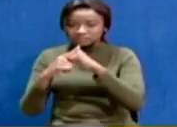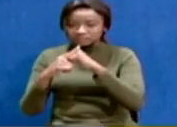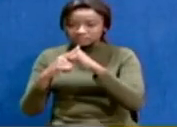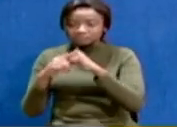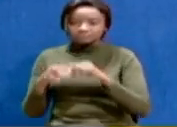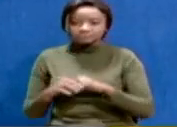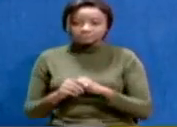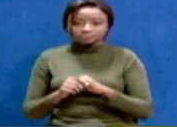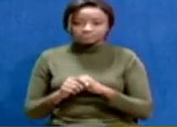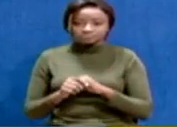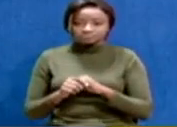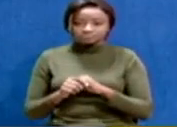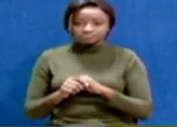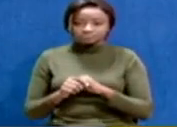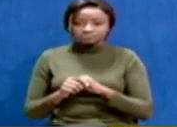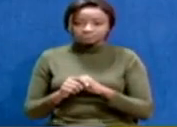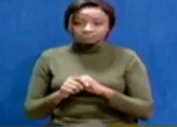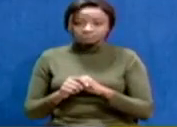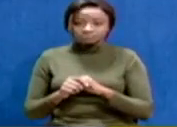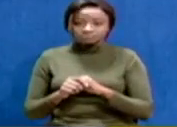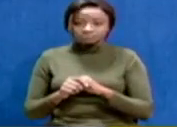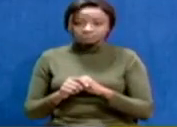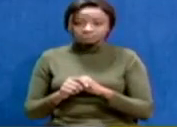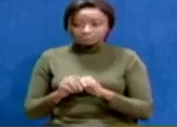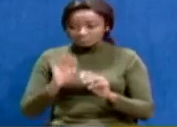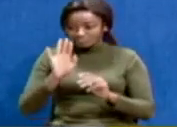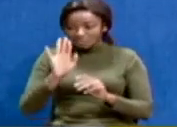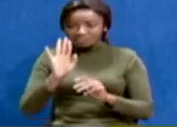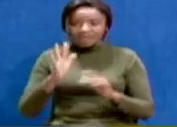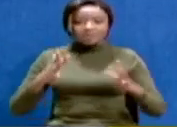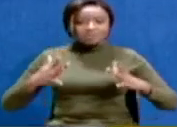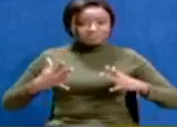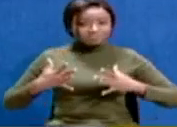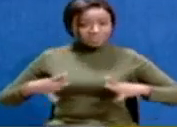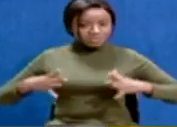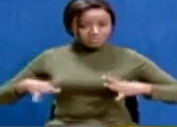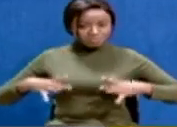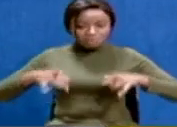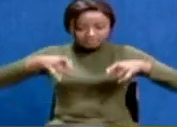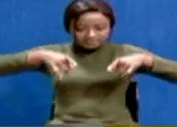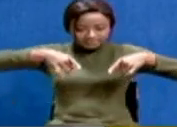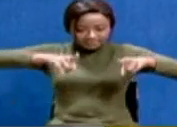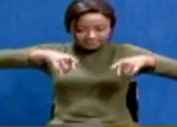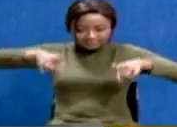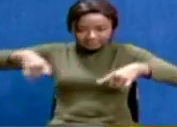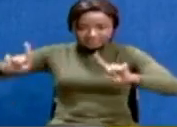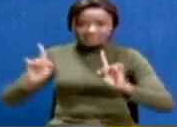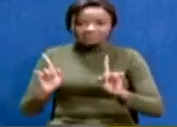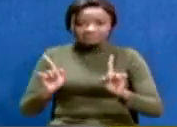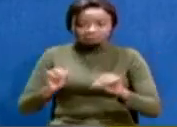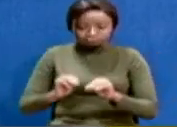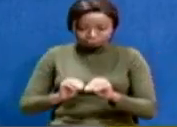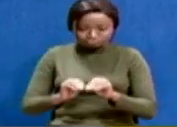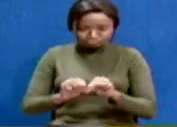3,457 confirmed cases are local transmissions. This means that local